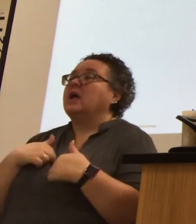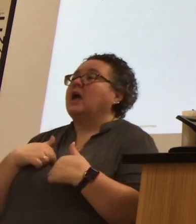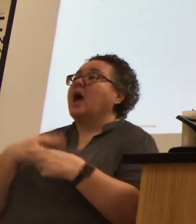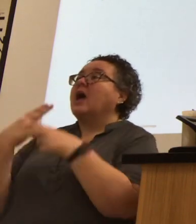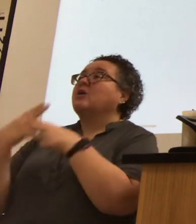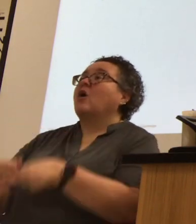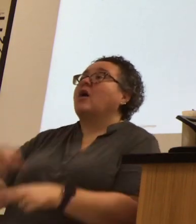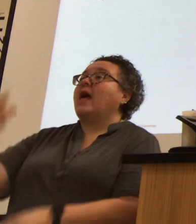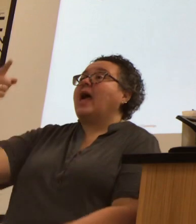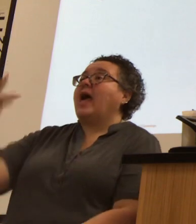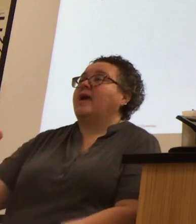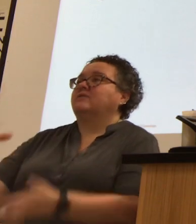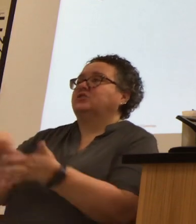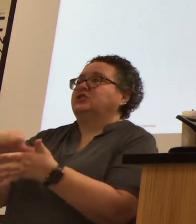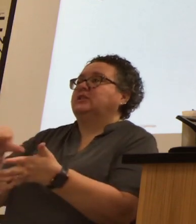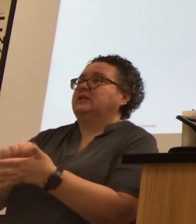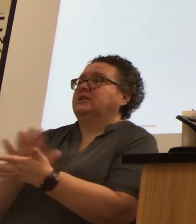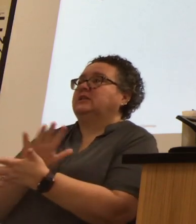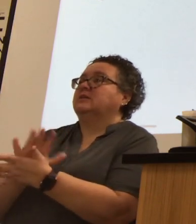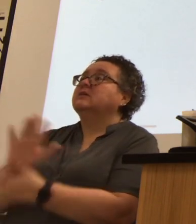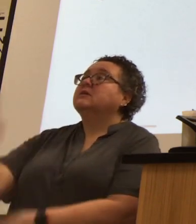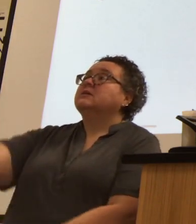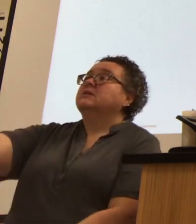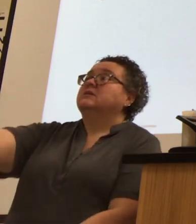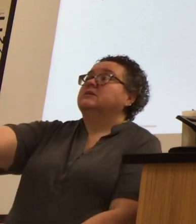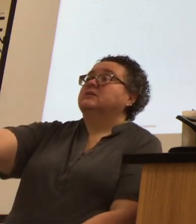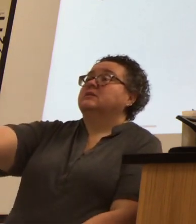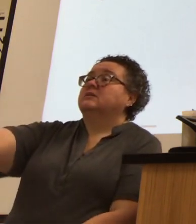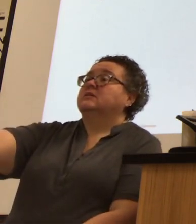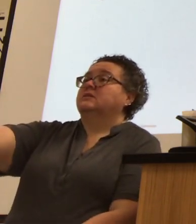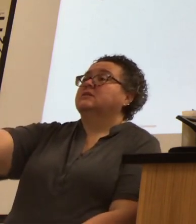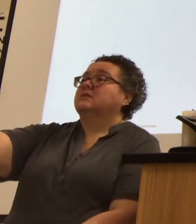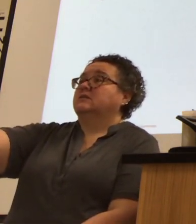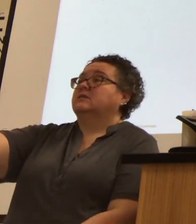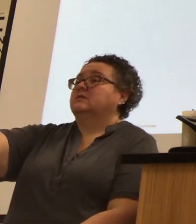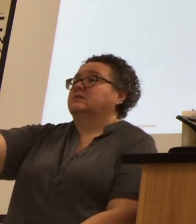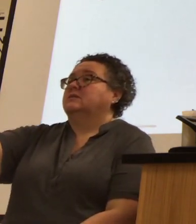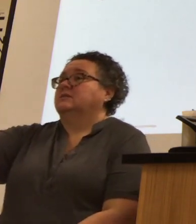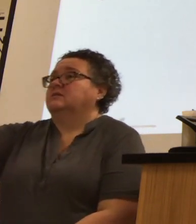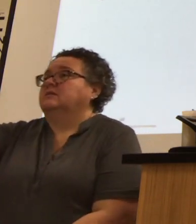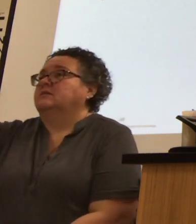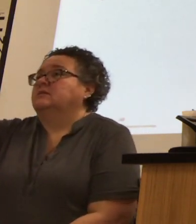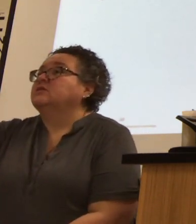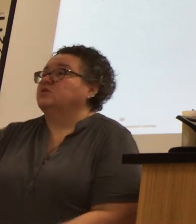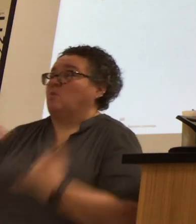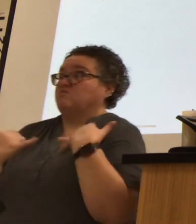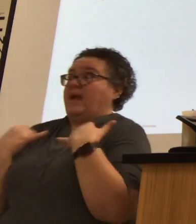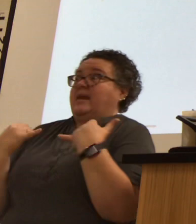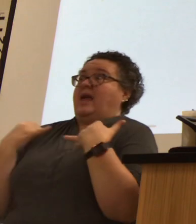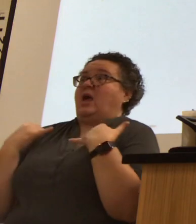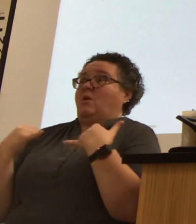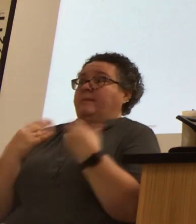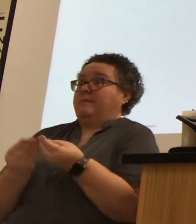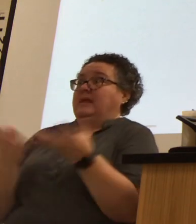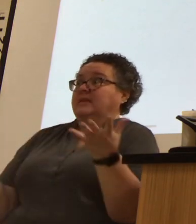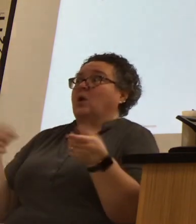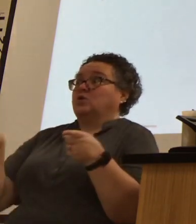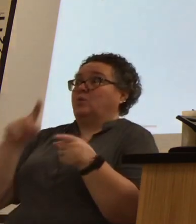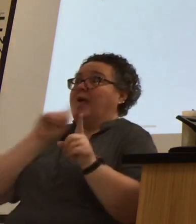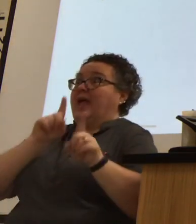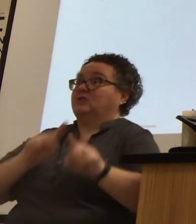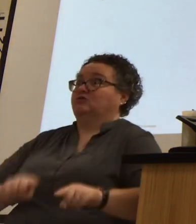sheet questions, like I want you to answer this now. So why don't you, I'll just leave them over here. Just everyone get one. I'll give you a minute.